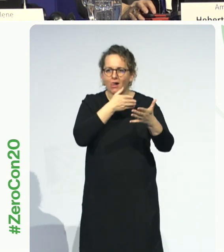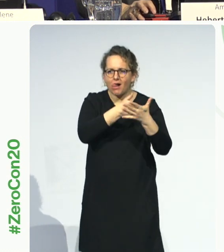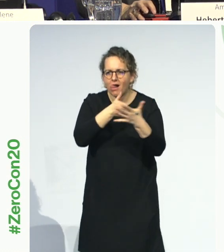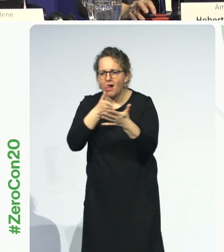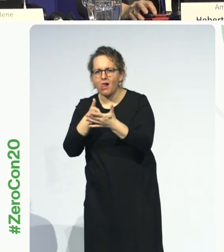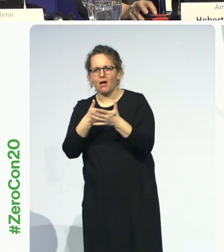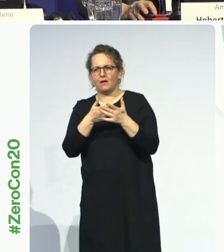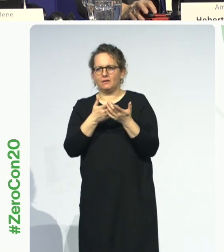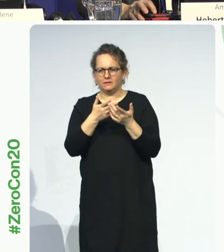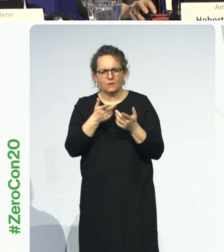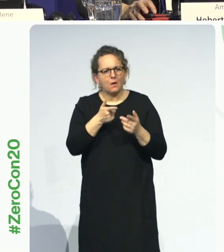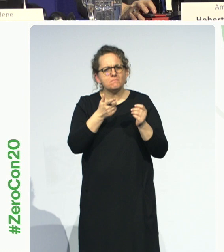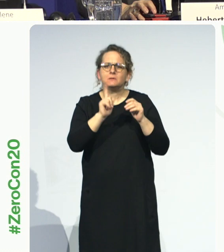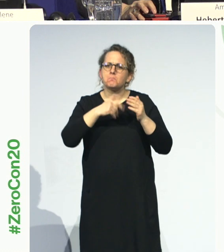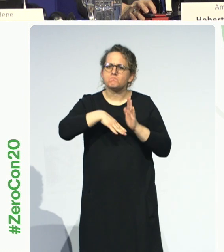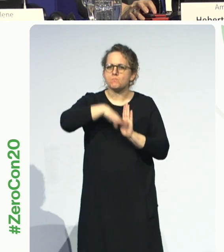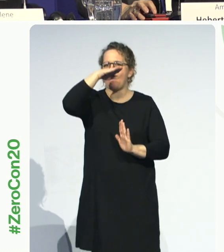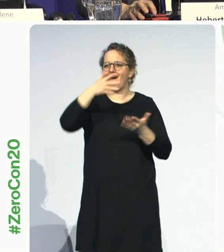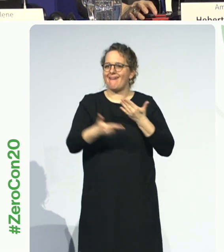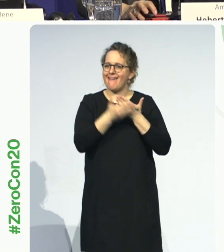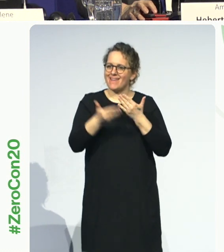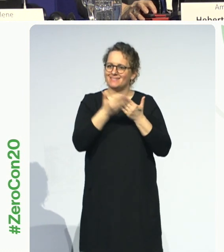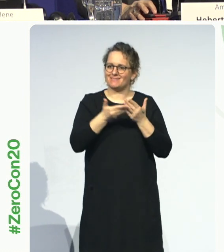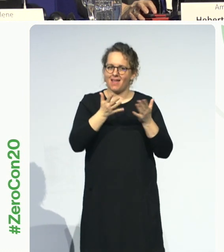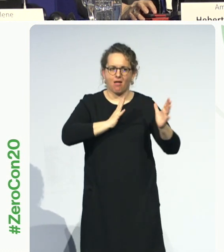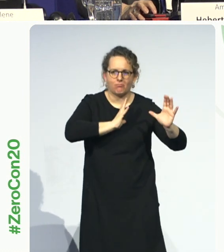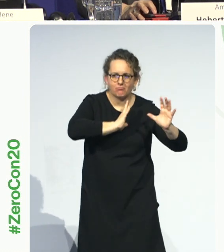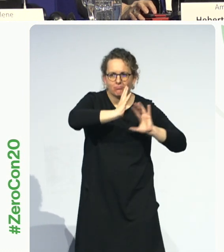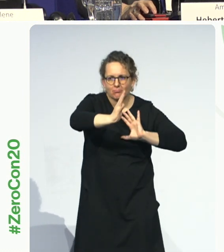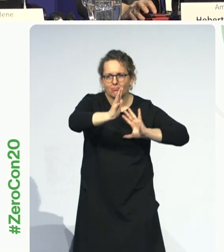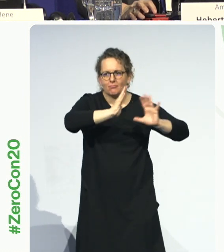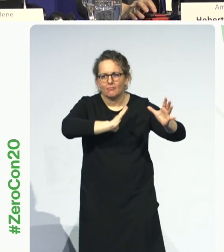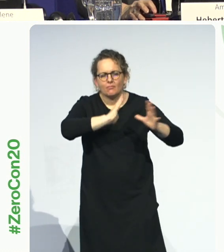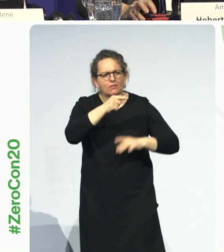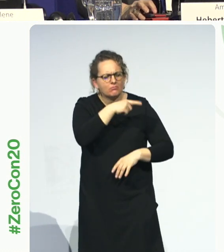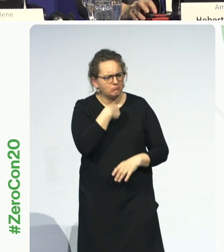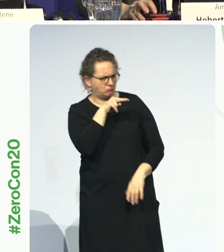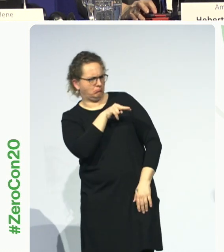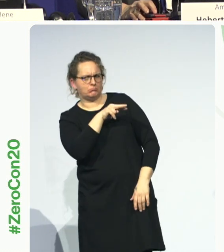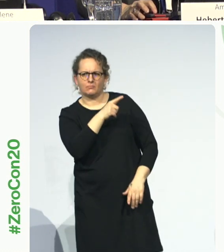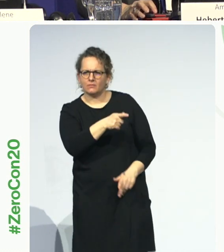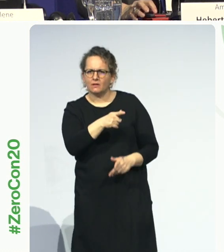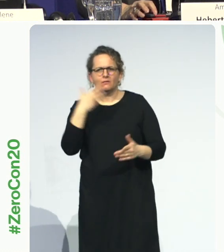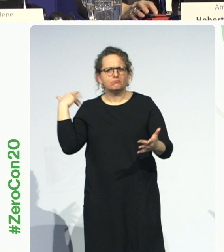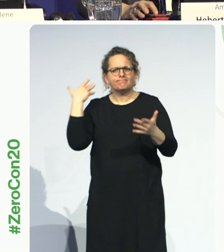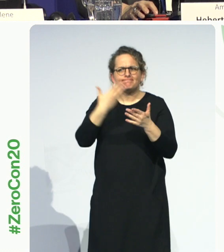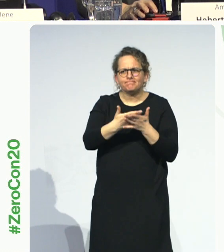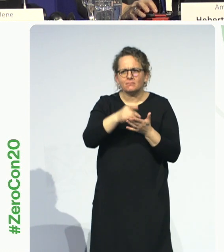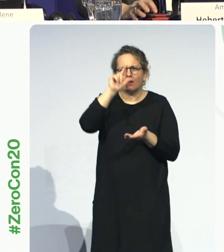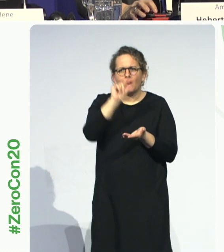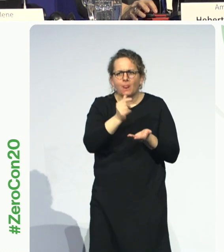educational performance, greater job opportunities, enhanced communication